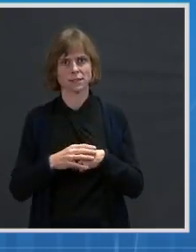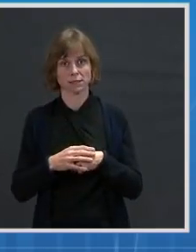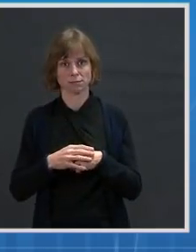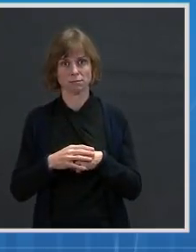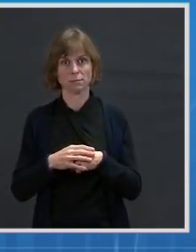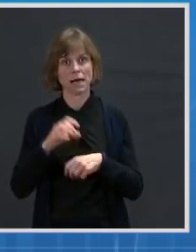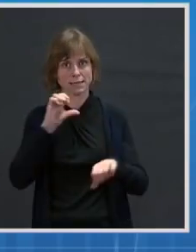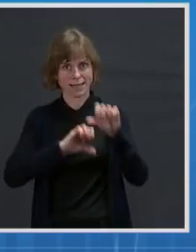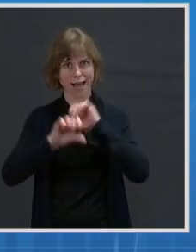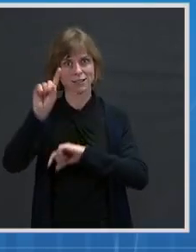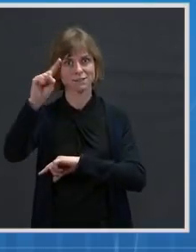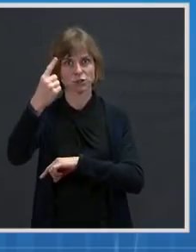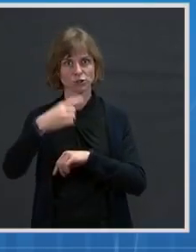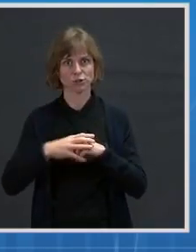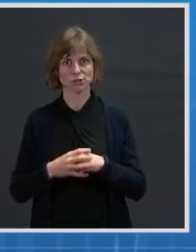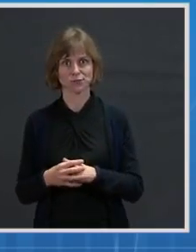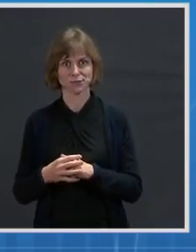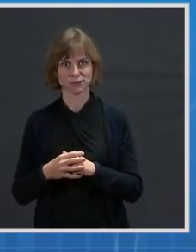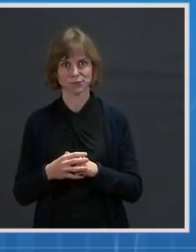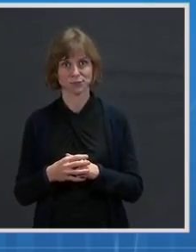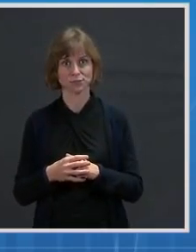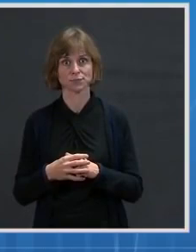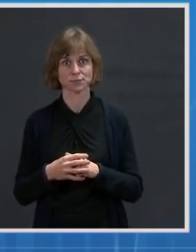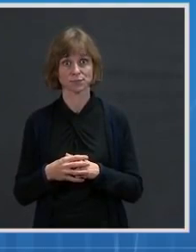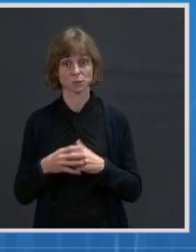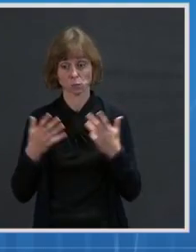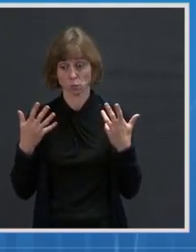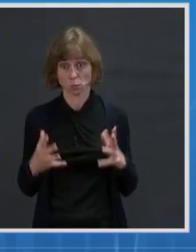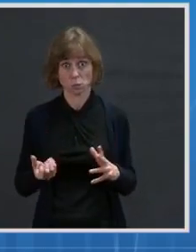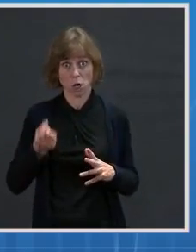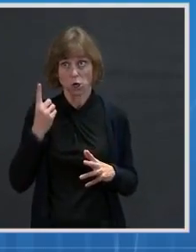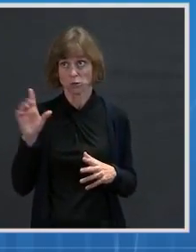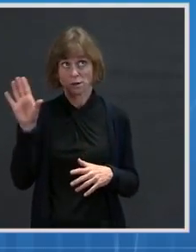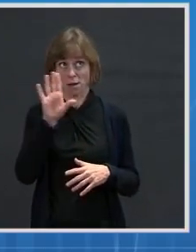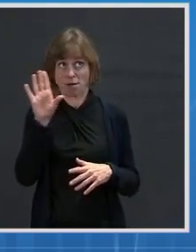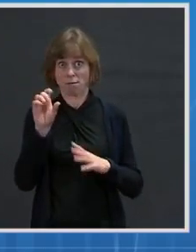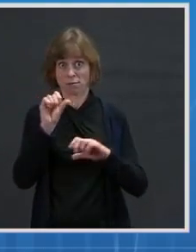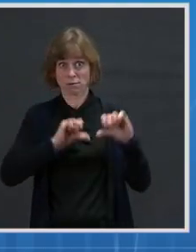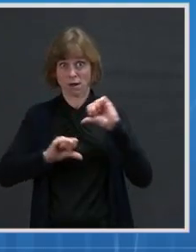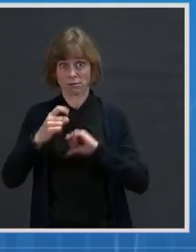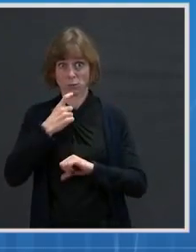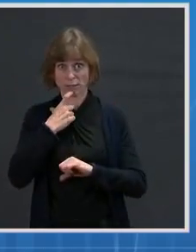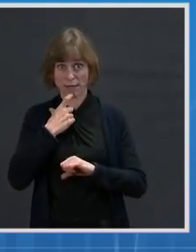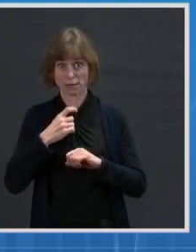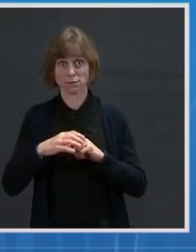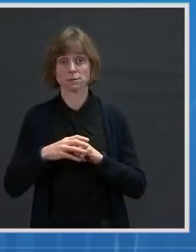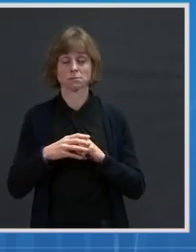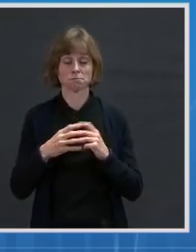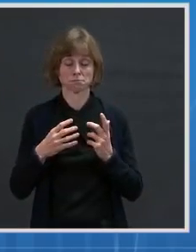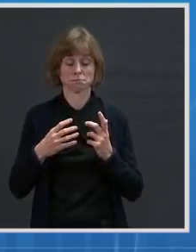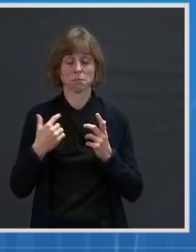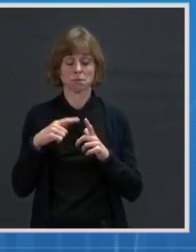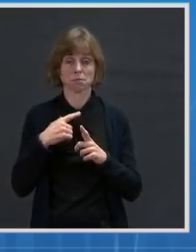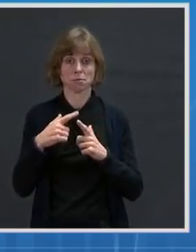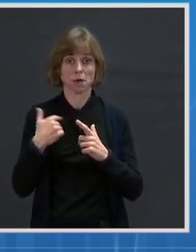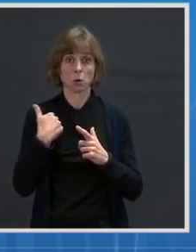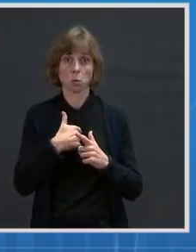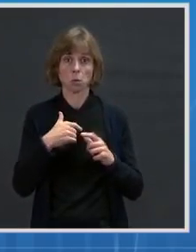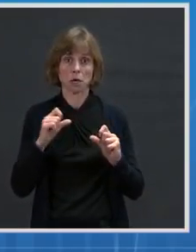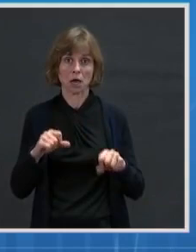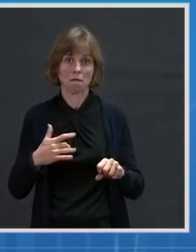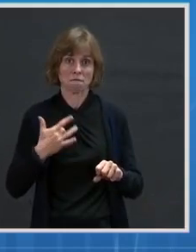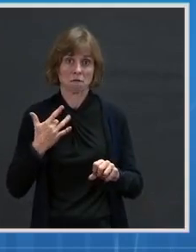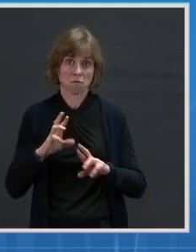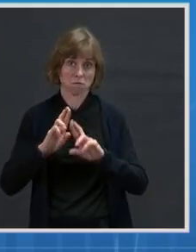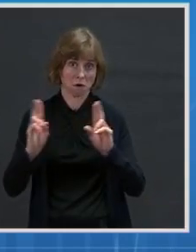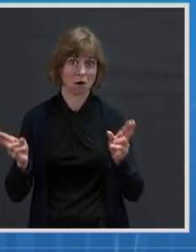go first. Once we understand what the scientific community has to say, we will then be in a position